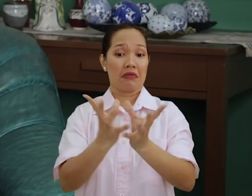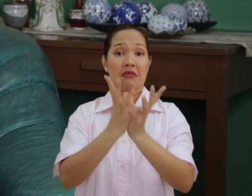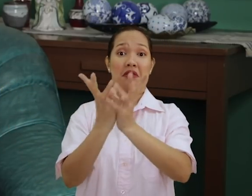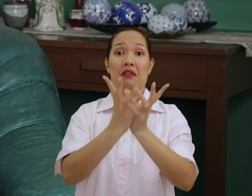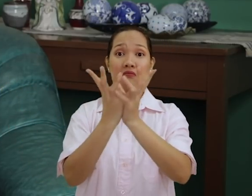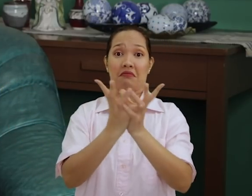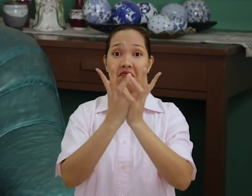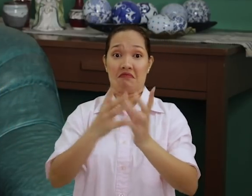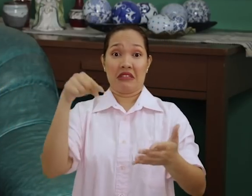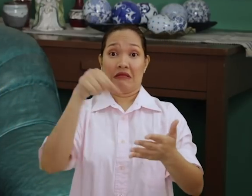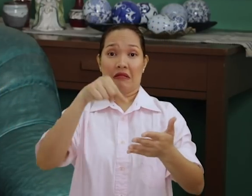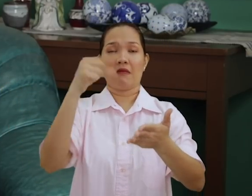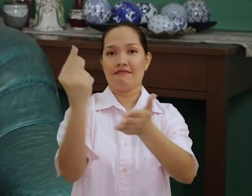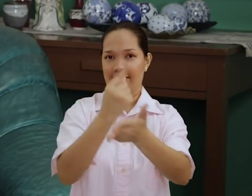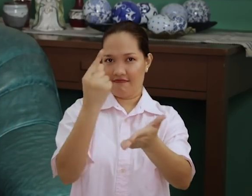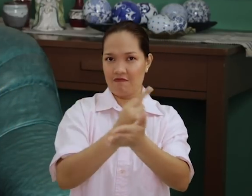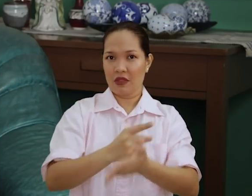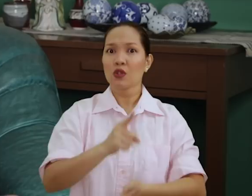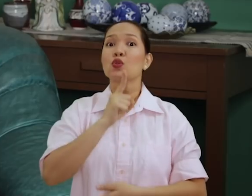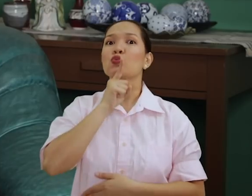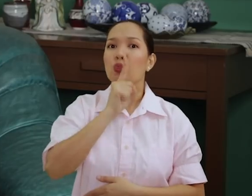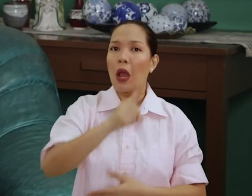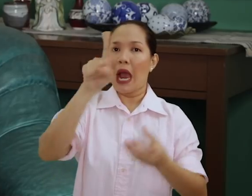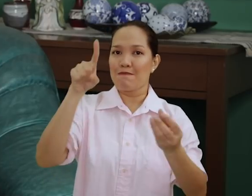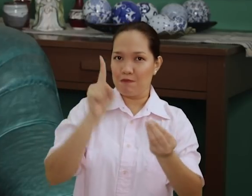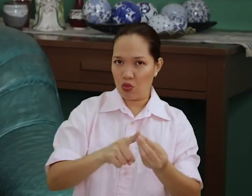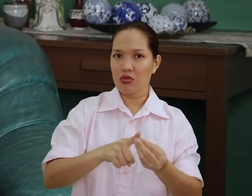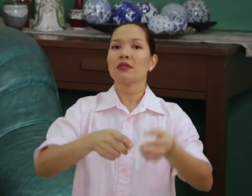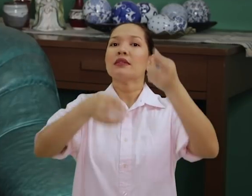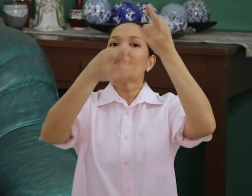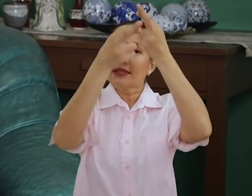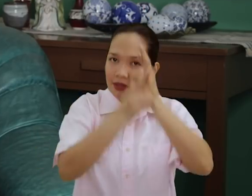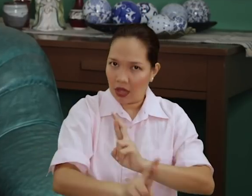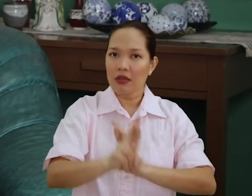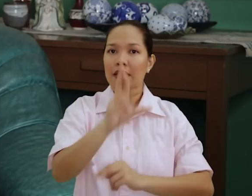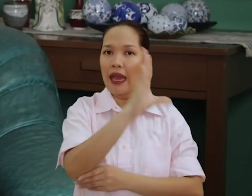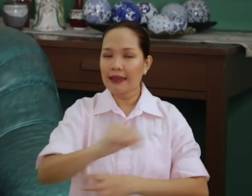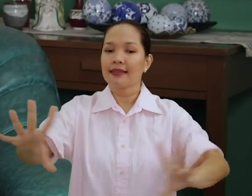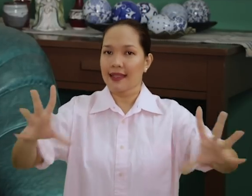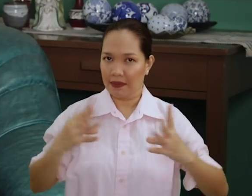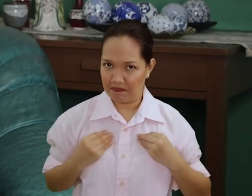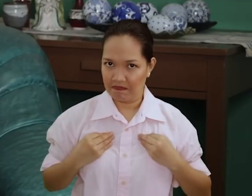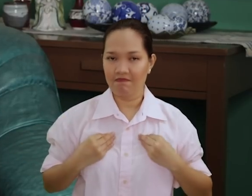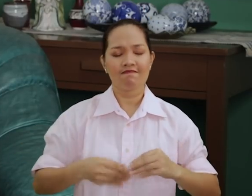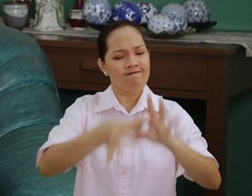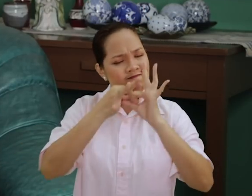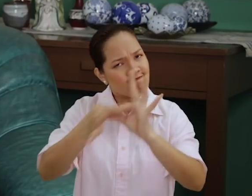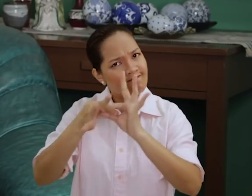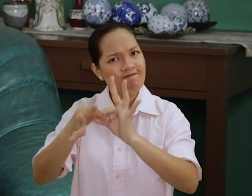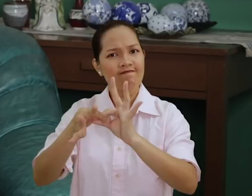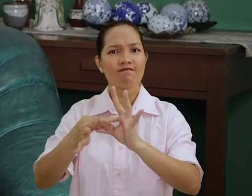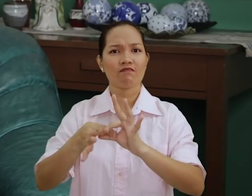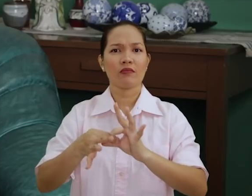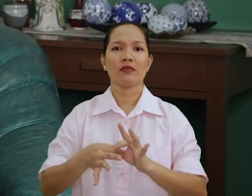and acceptance, with the gesture of embrace. And for them, there's no healing that happened in this narrative,